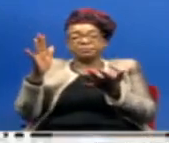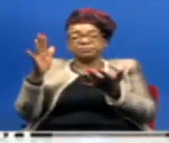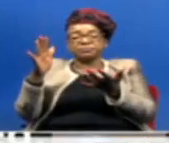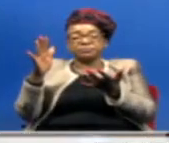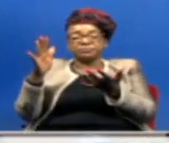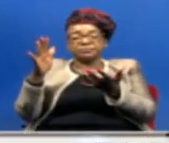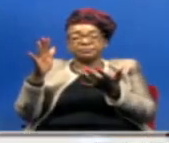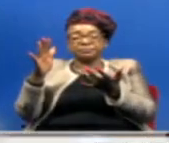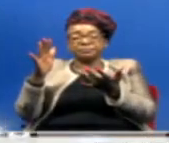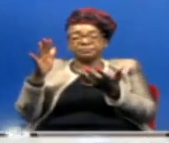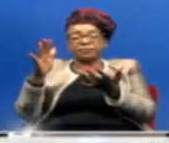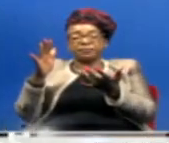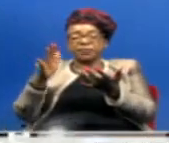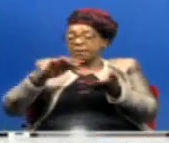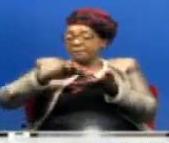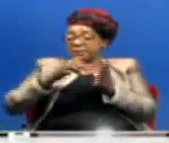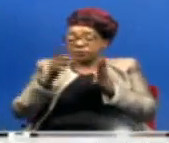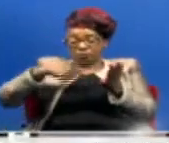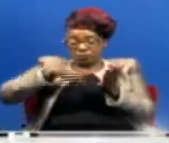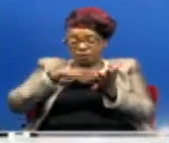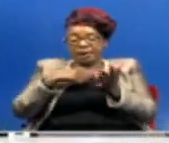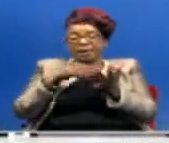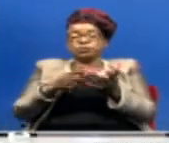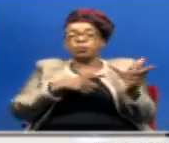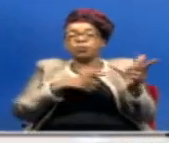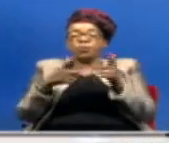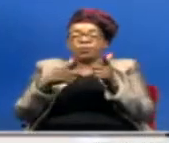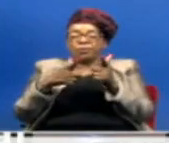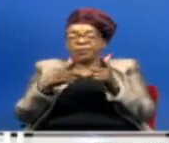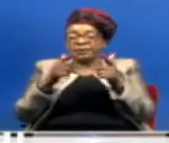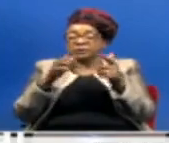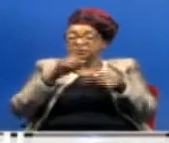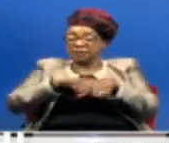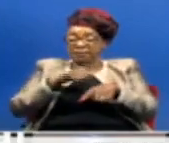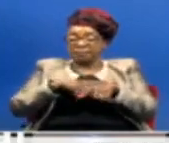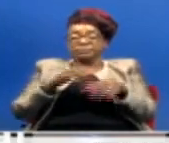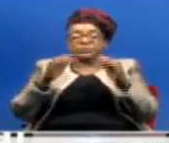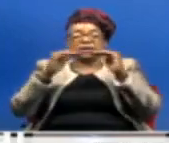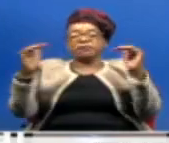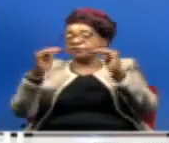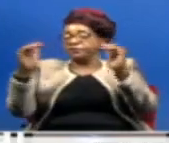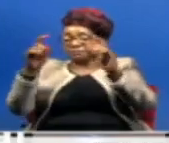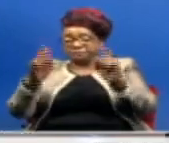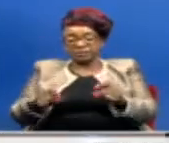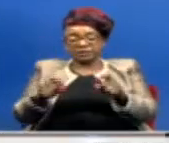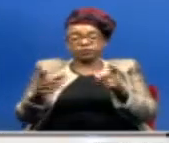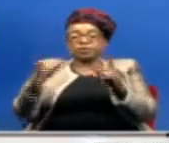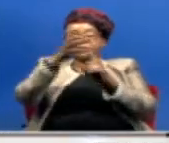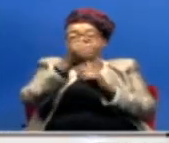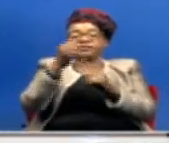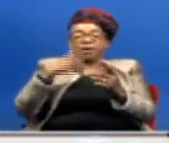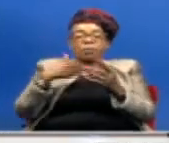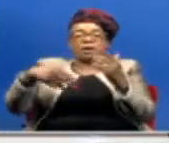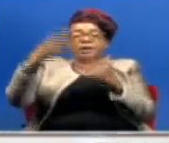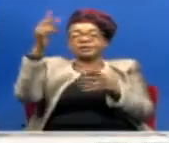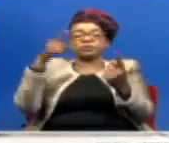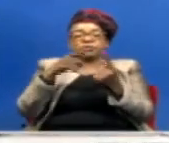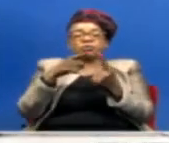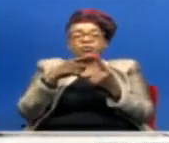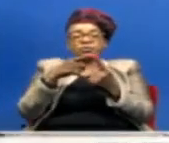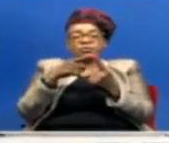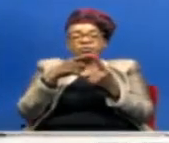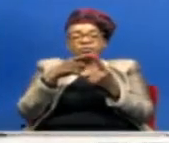war, one needs to be level-headed. I call on all citizens of Israel to unite in order to achieve our highest goal.